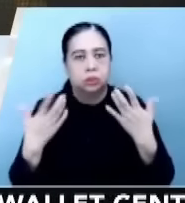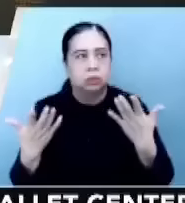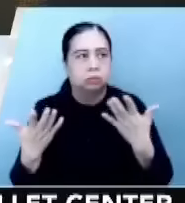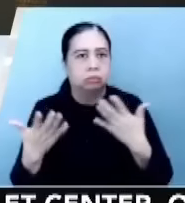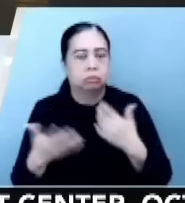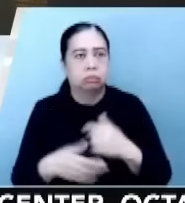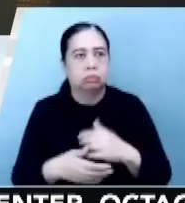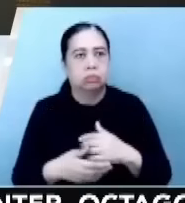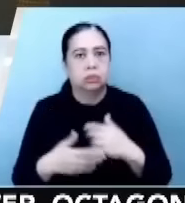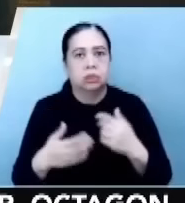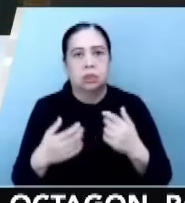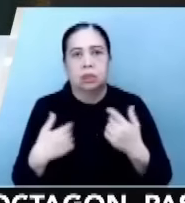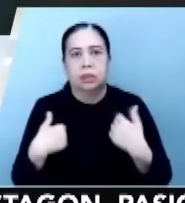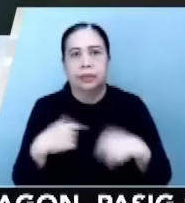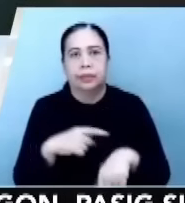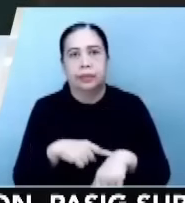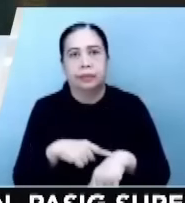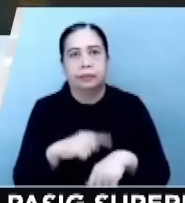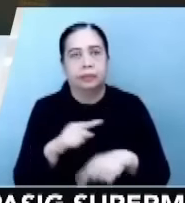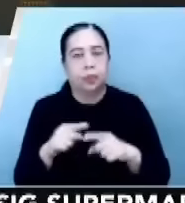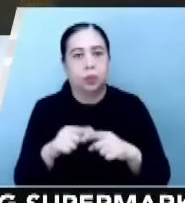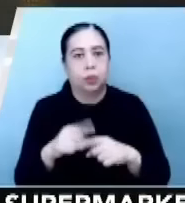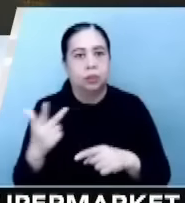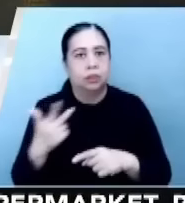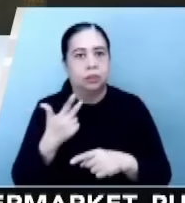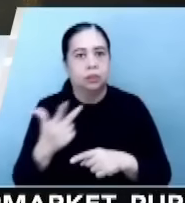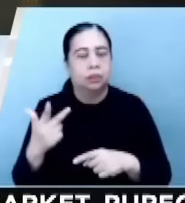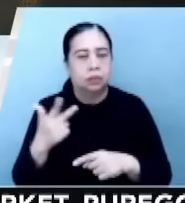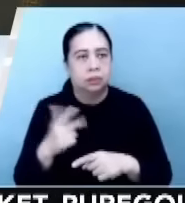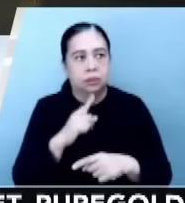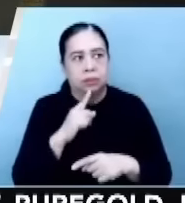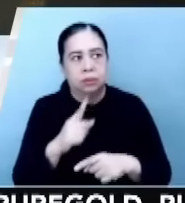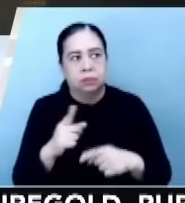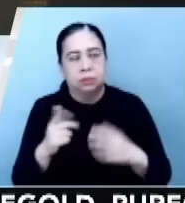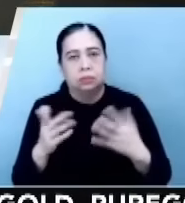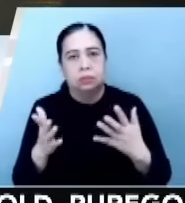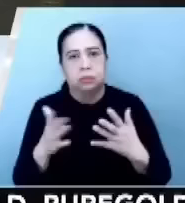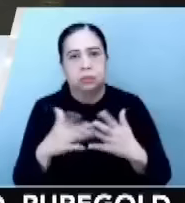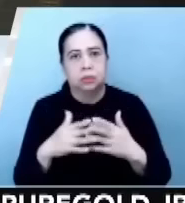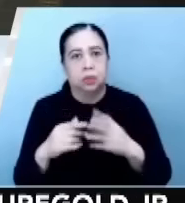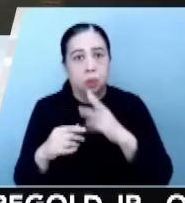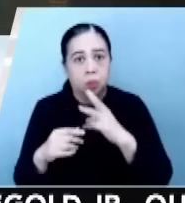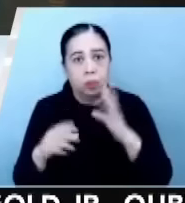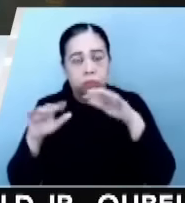There was a time when the three of us were already in the water and